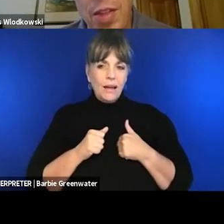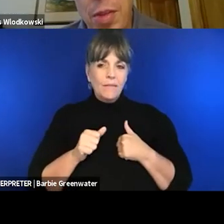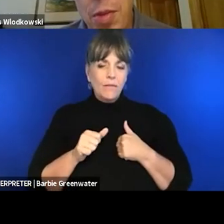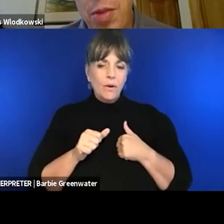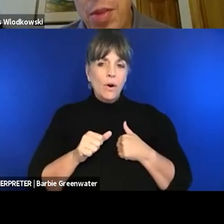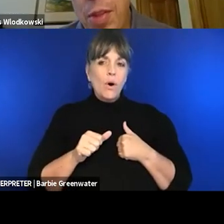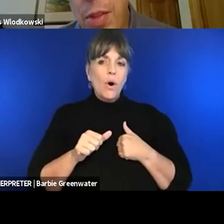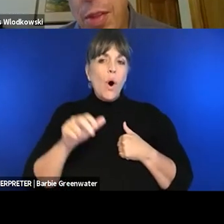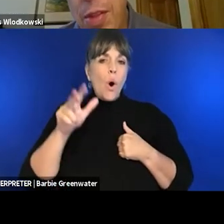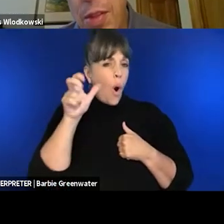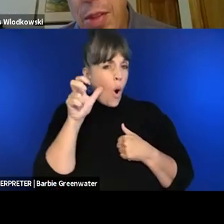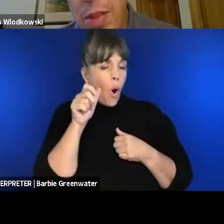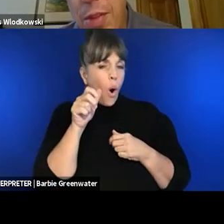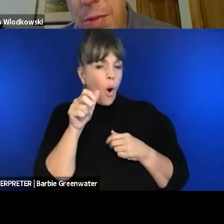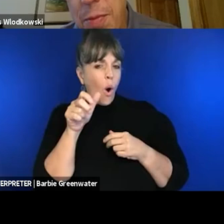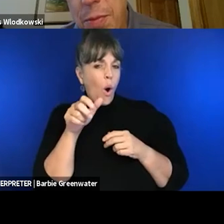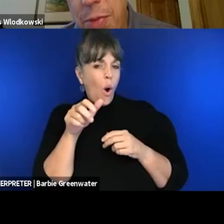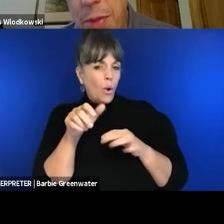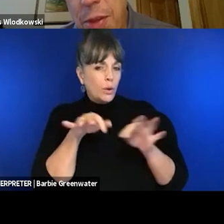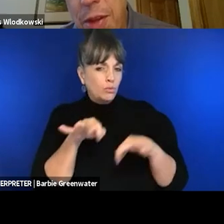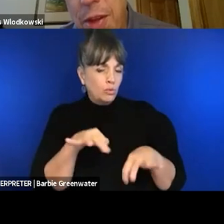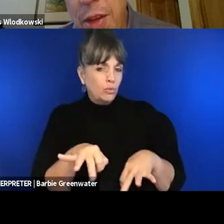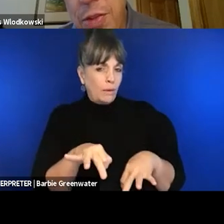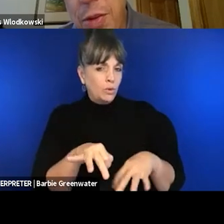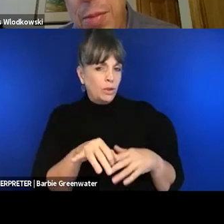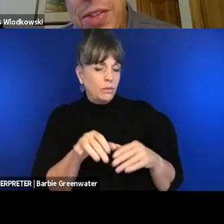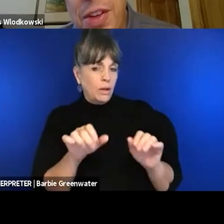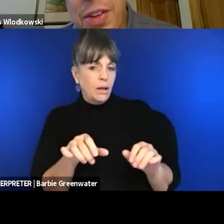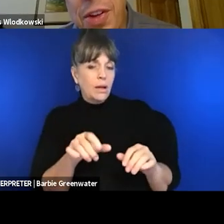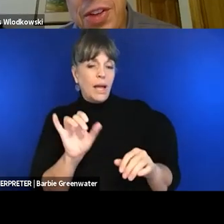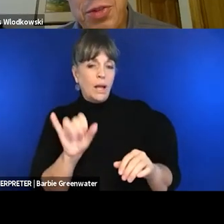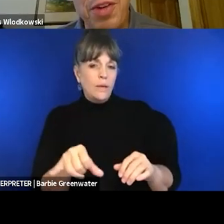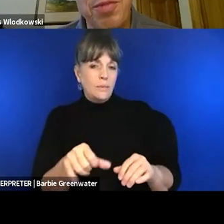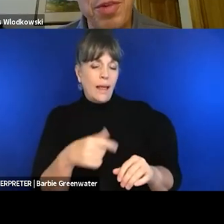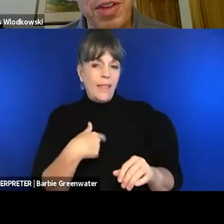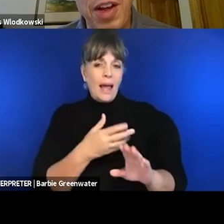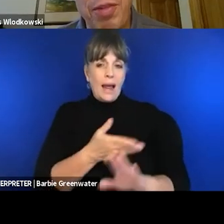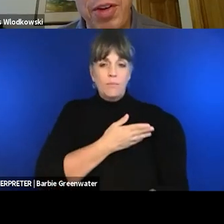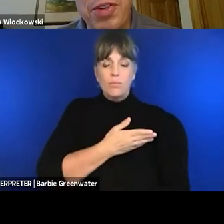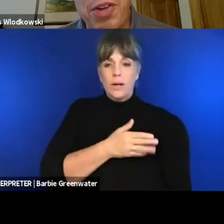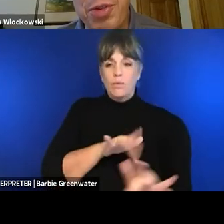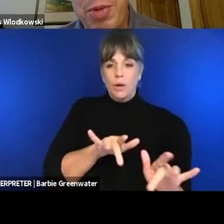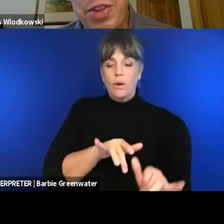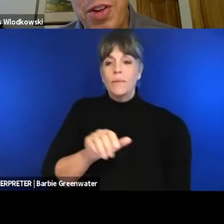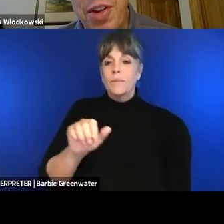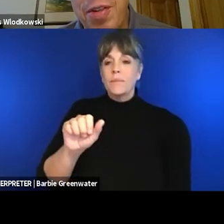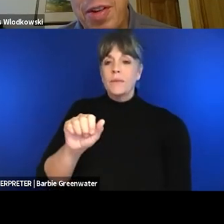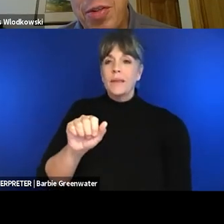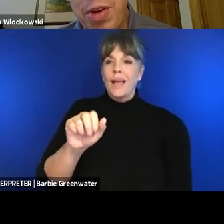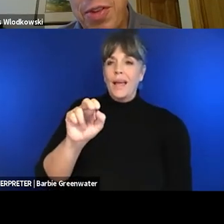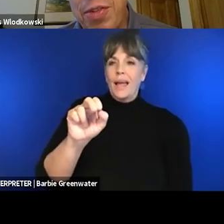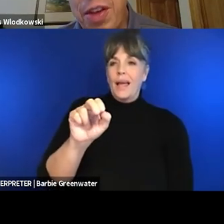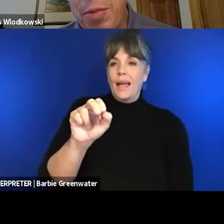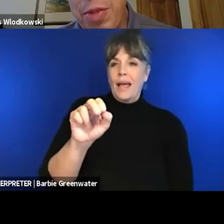between live audio description and pre-recorded? So NBC has a long history of doing live audio description. We started it